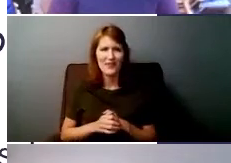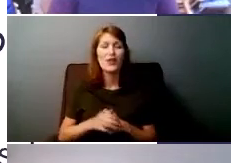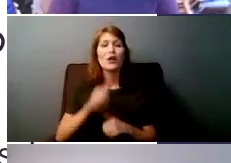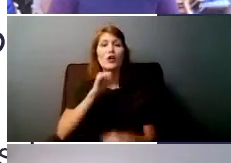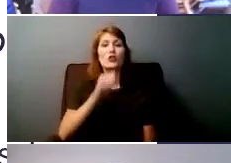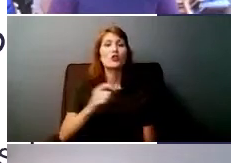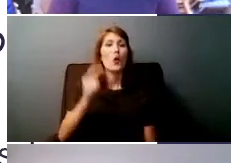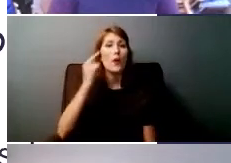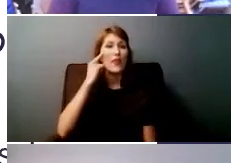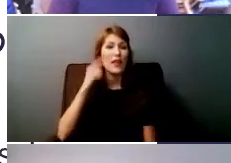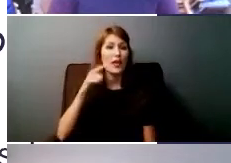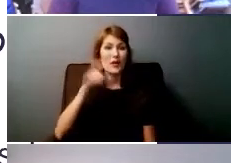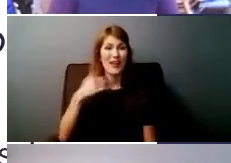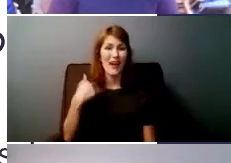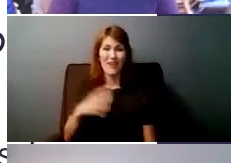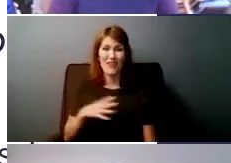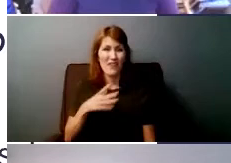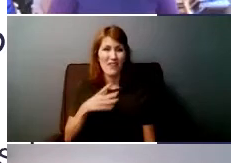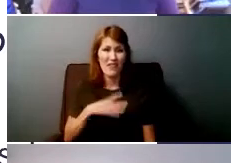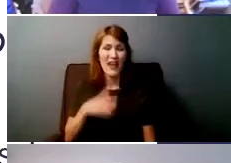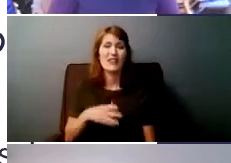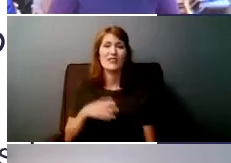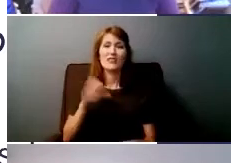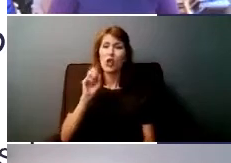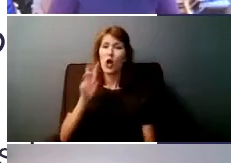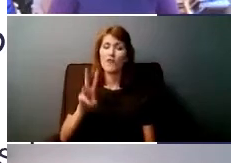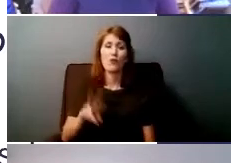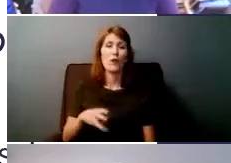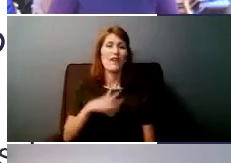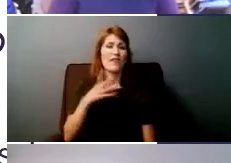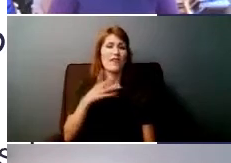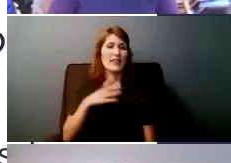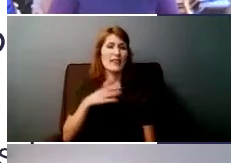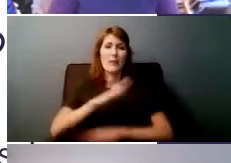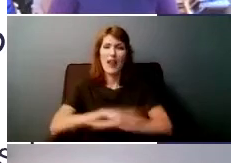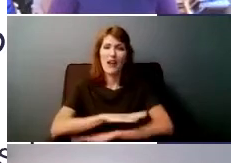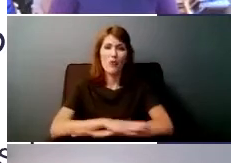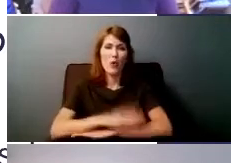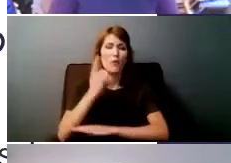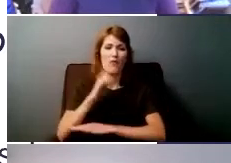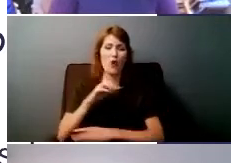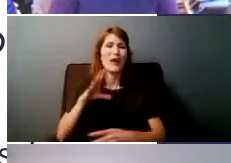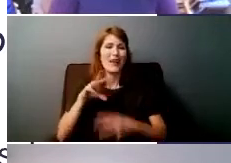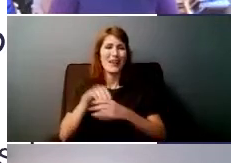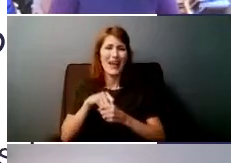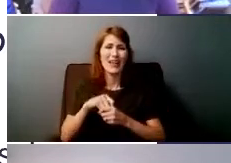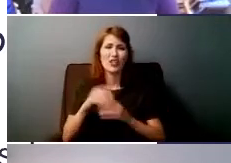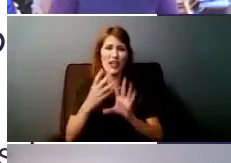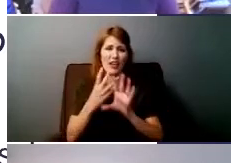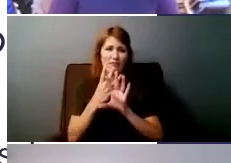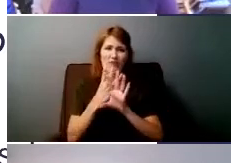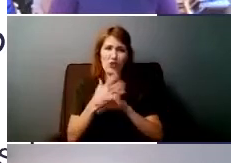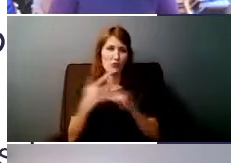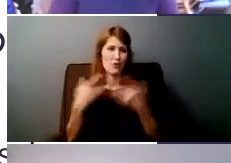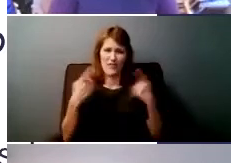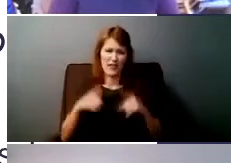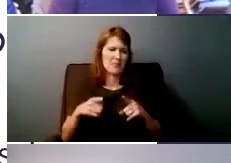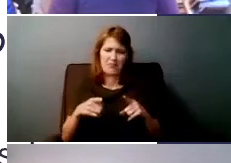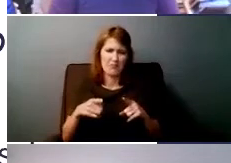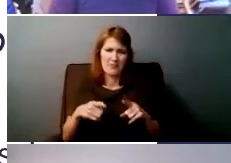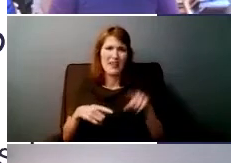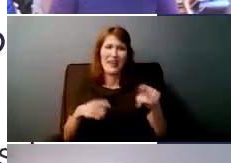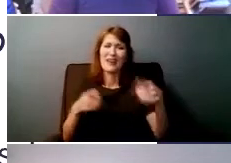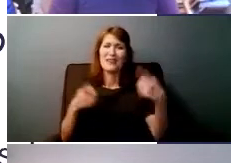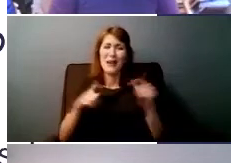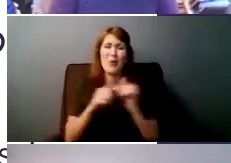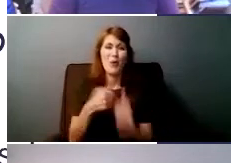have fancy software, you have to have a fancy platform to make an engaging and amazing virtual event. This was done with a single